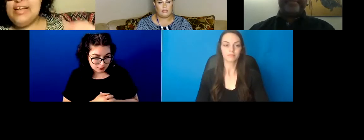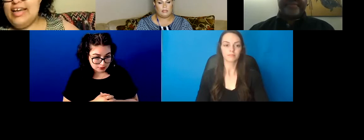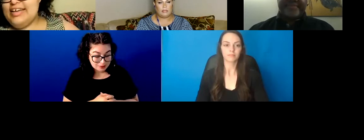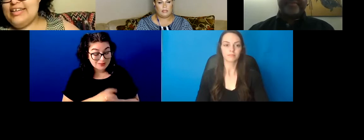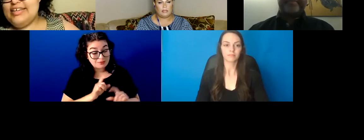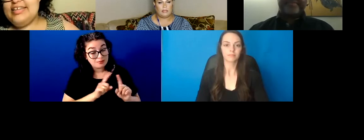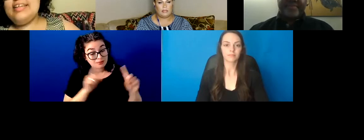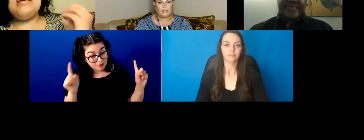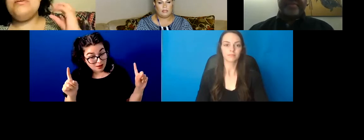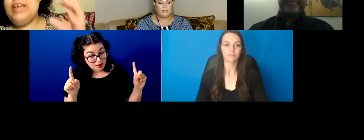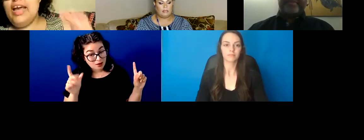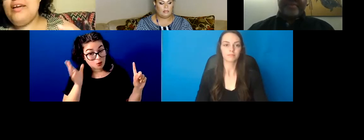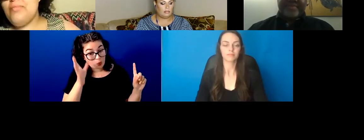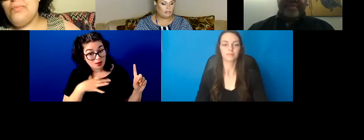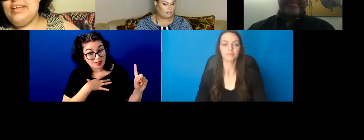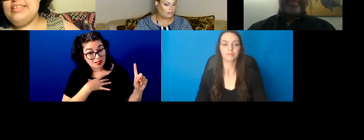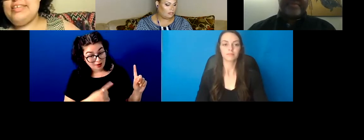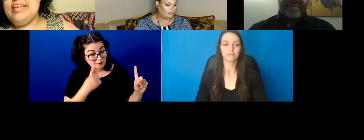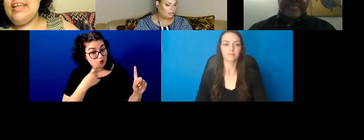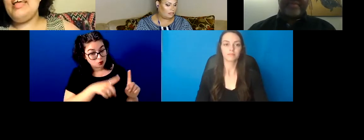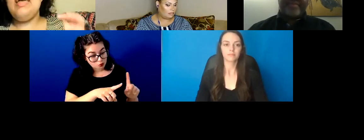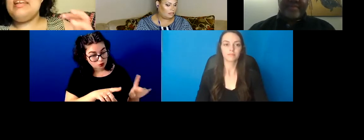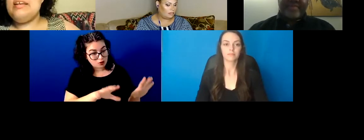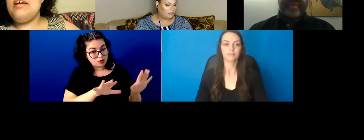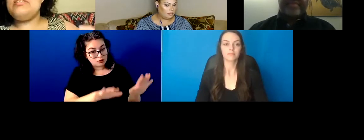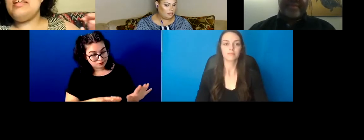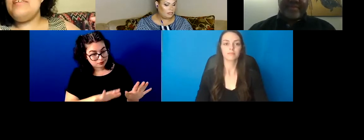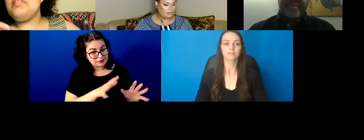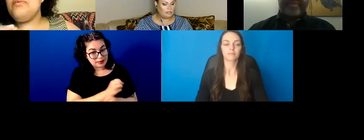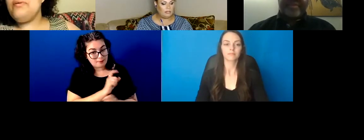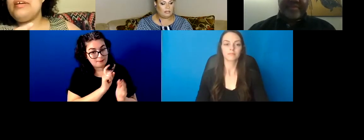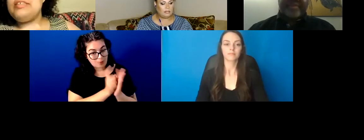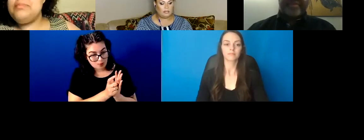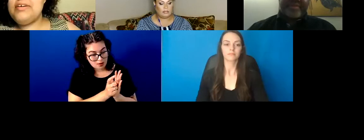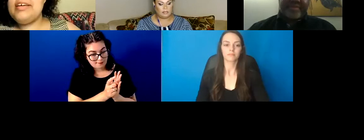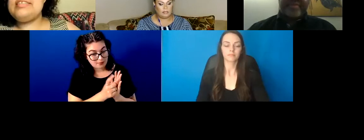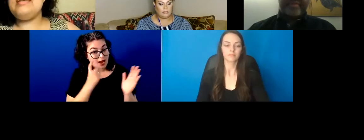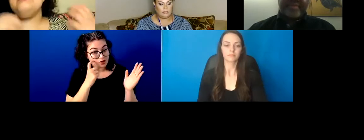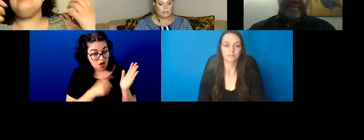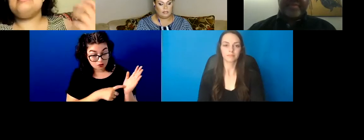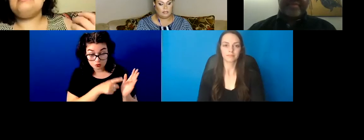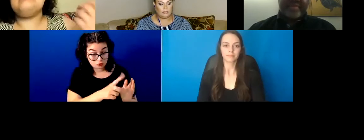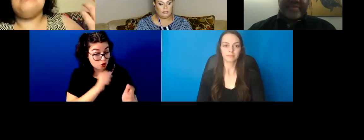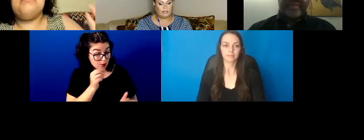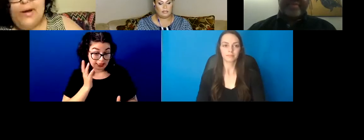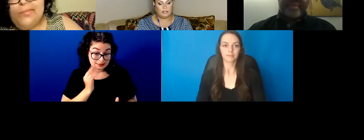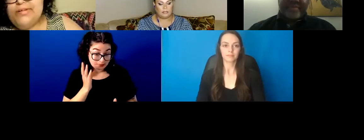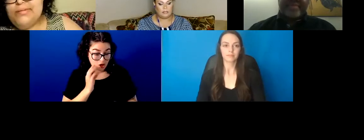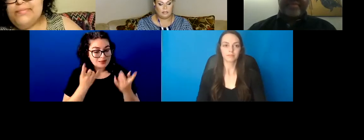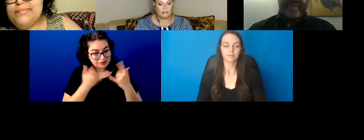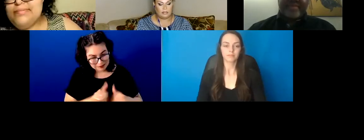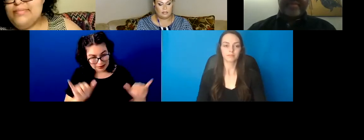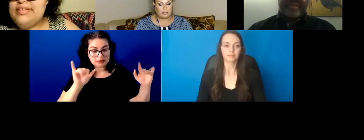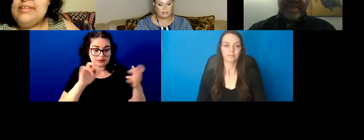would like that you take a moment and acknowledge that even though you don't experience it, it is still a